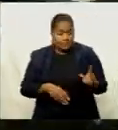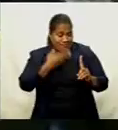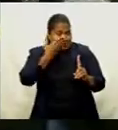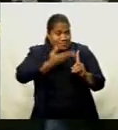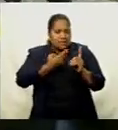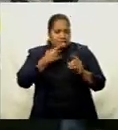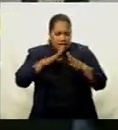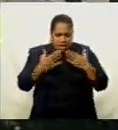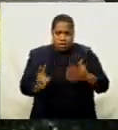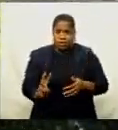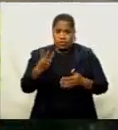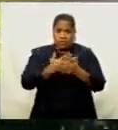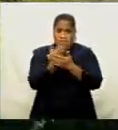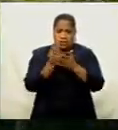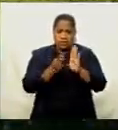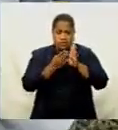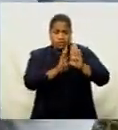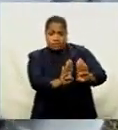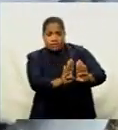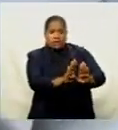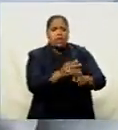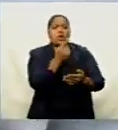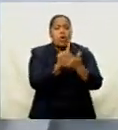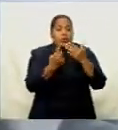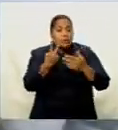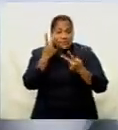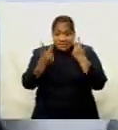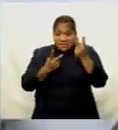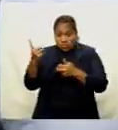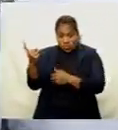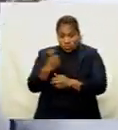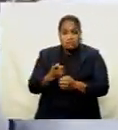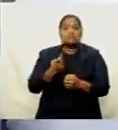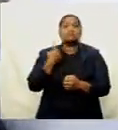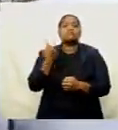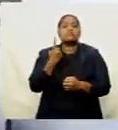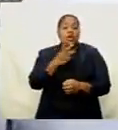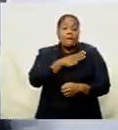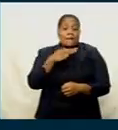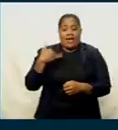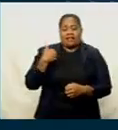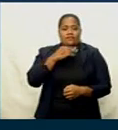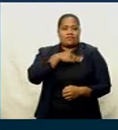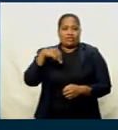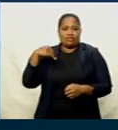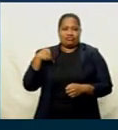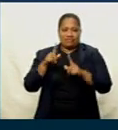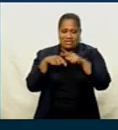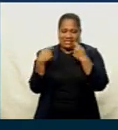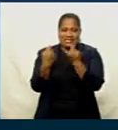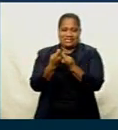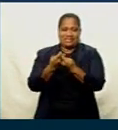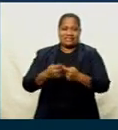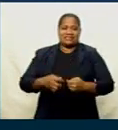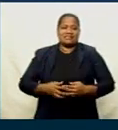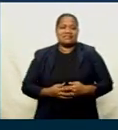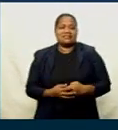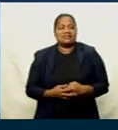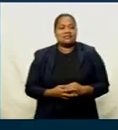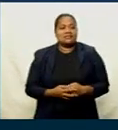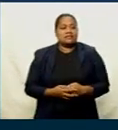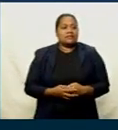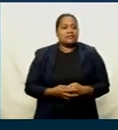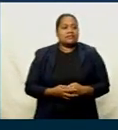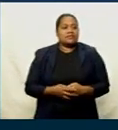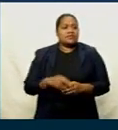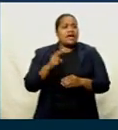3rd day of lockdown, the only visitors they receive are the health ministry officials. Totally new to asking the ambulance